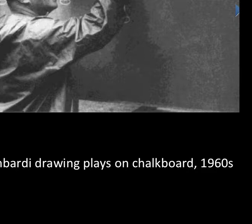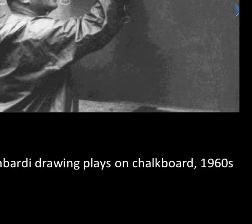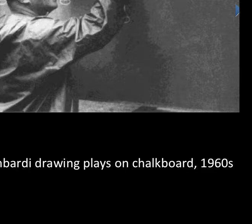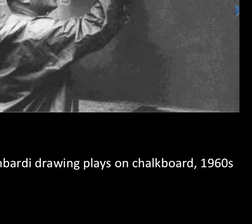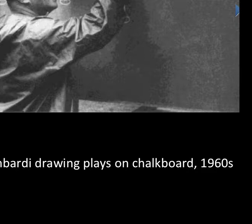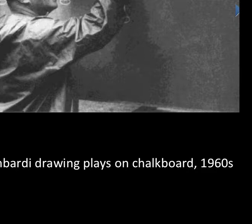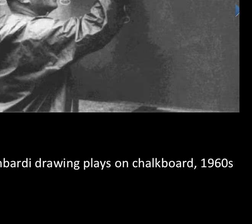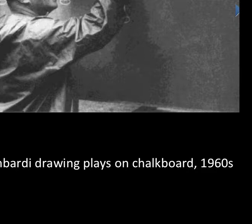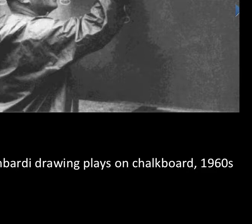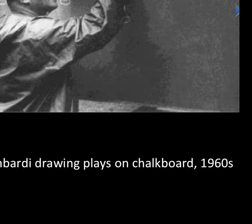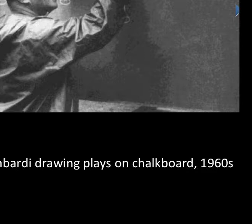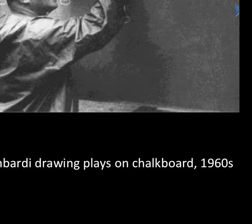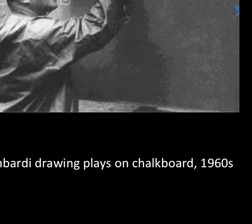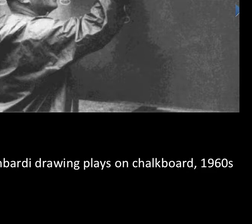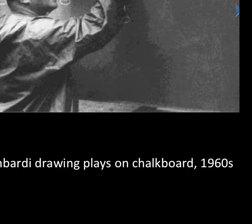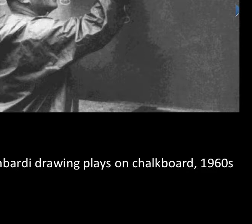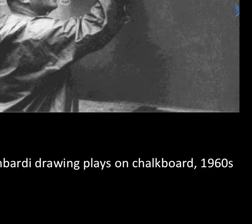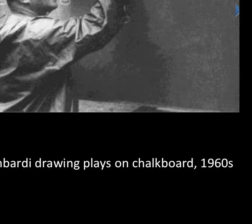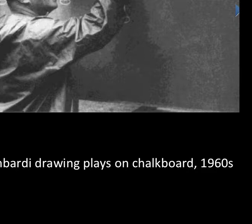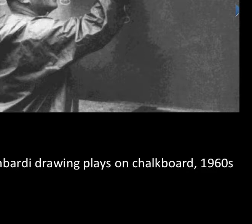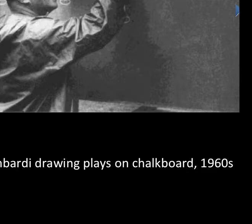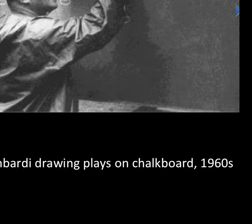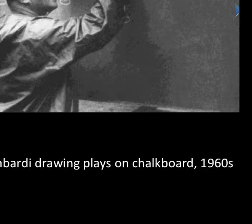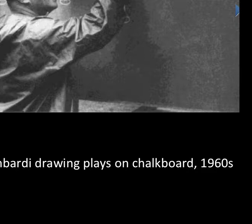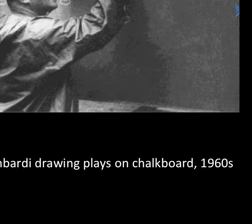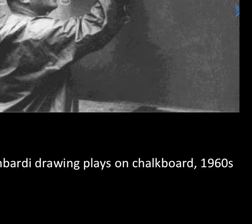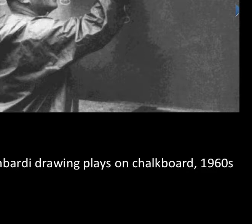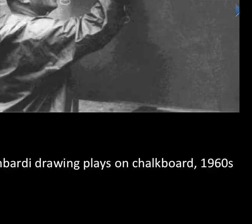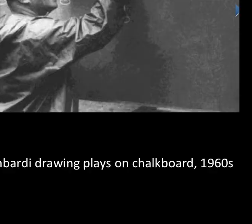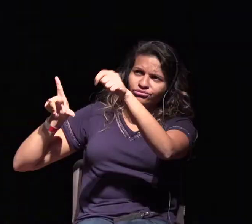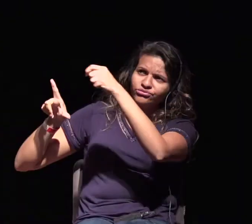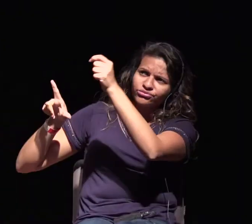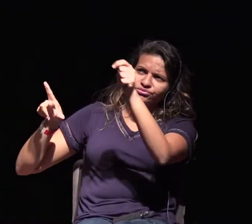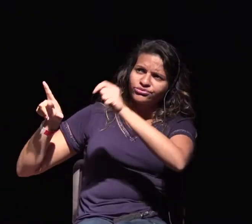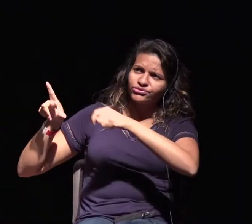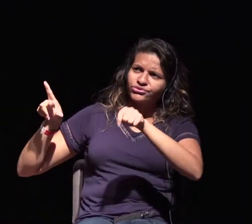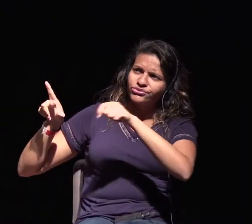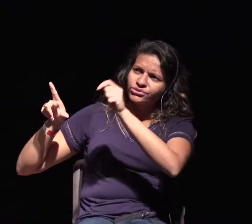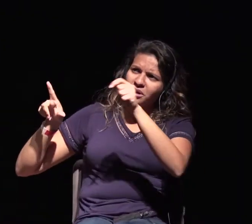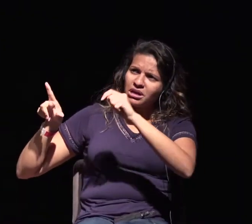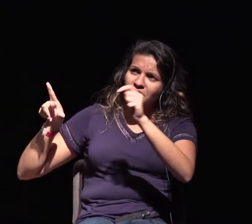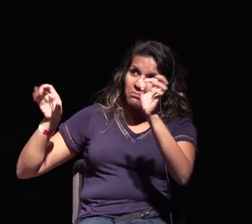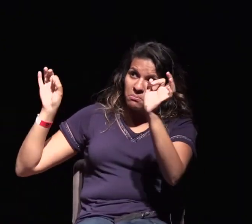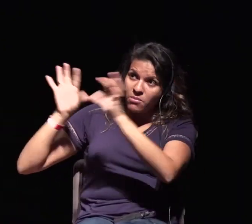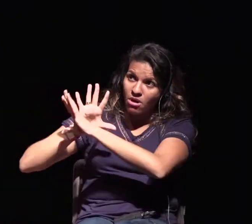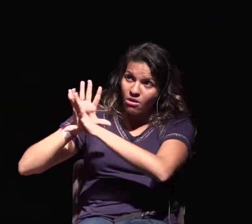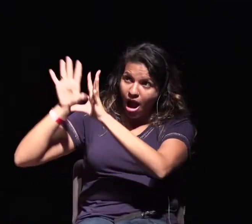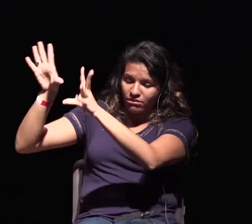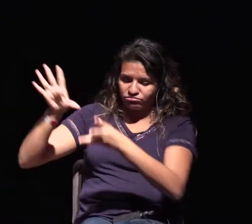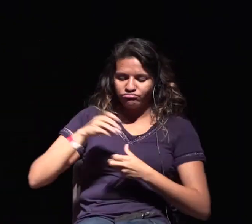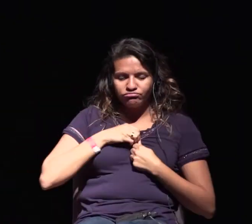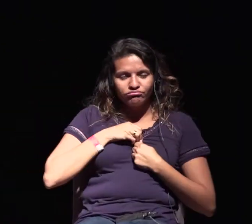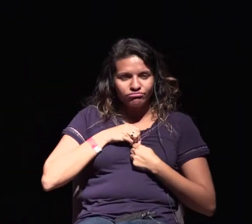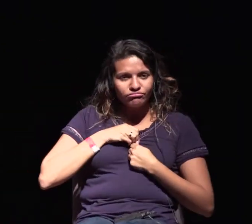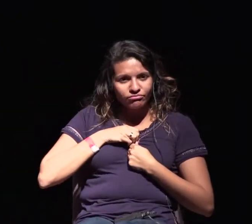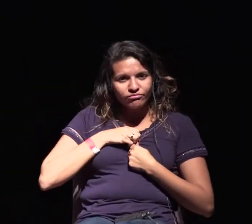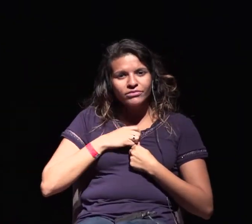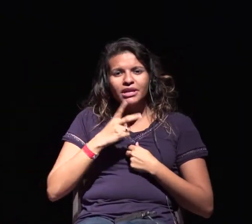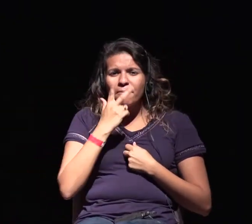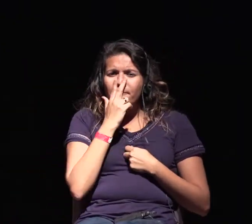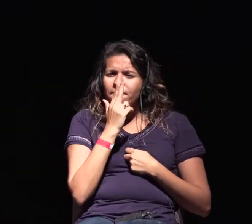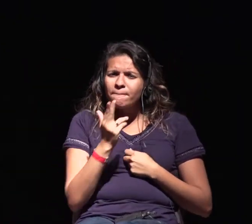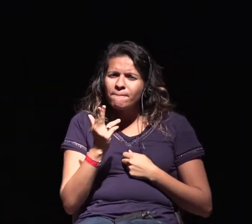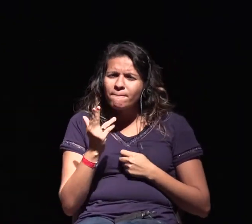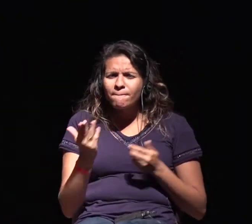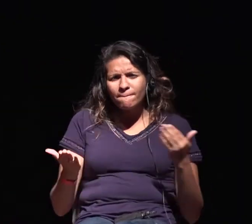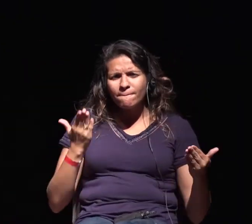internalizing it into your body." It's very similar to the way scores are often described. In meetings every